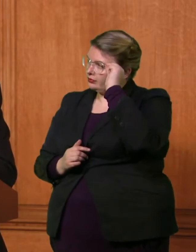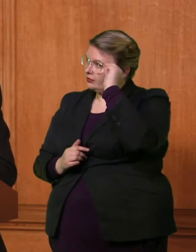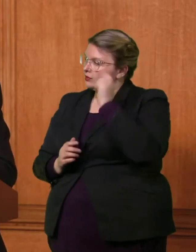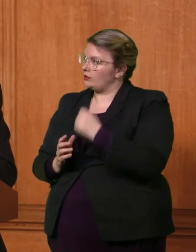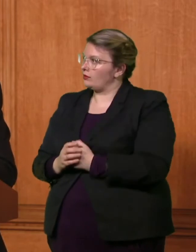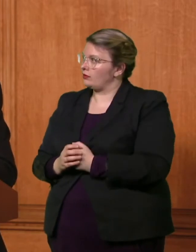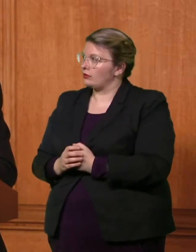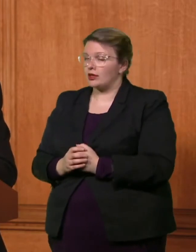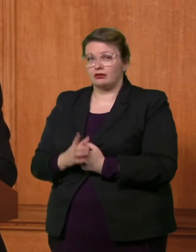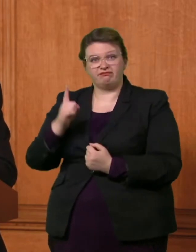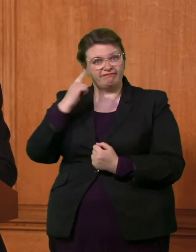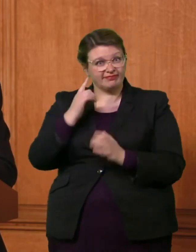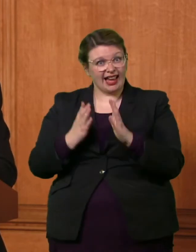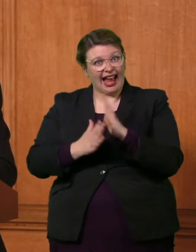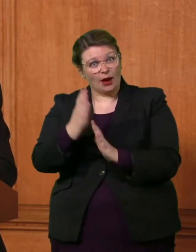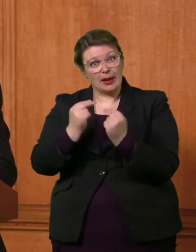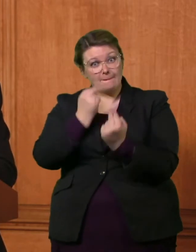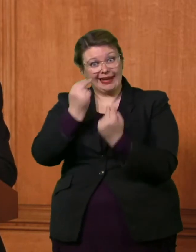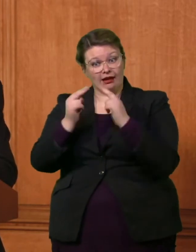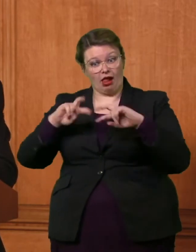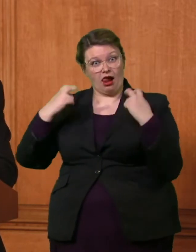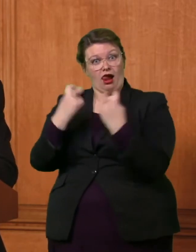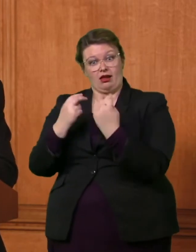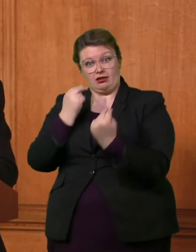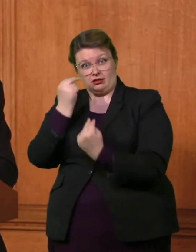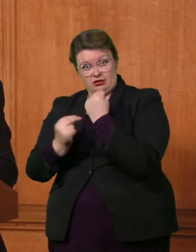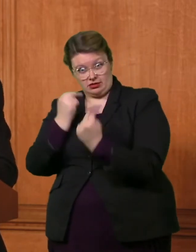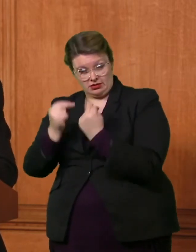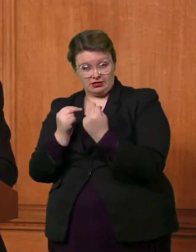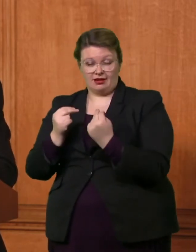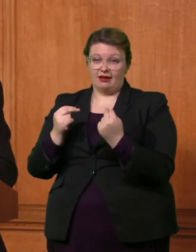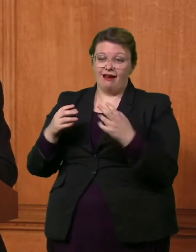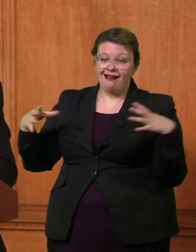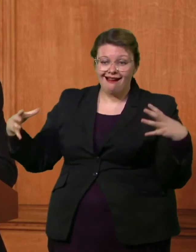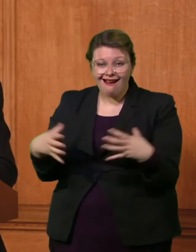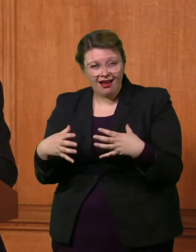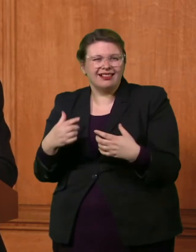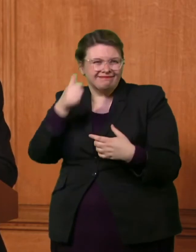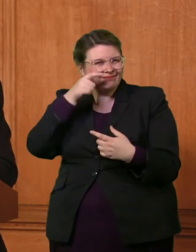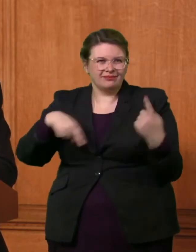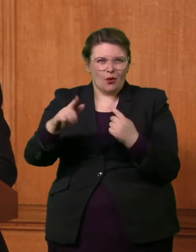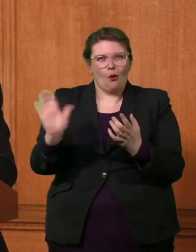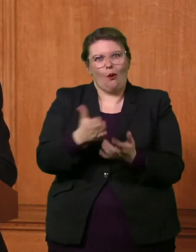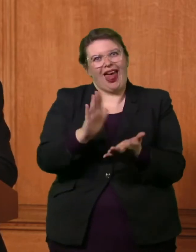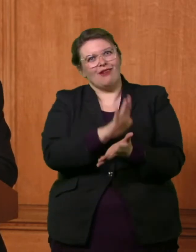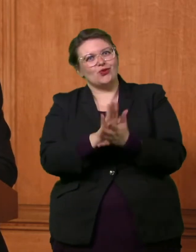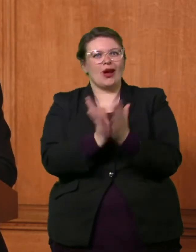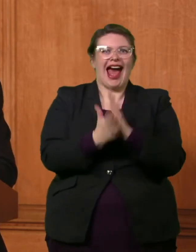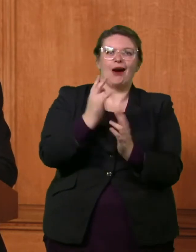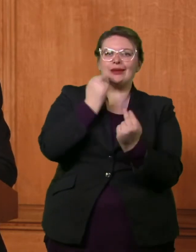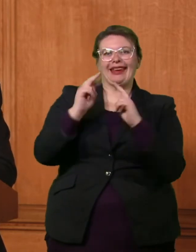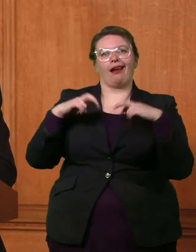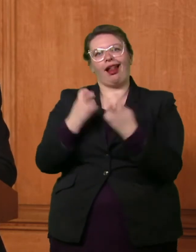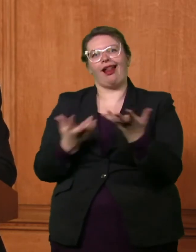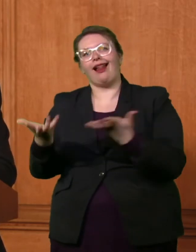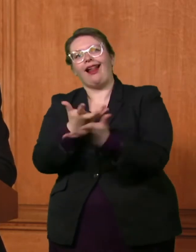over a meal, over a table, as we all like to do, and maybe a little drink is